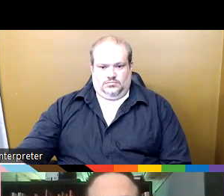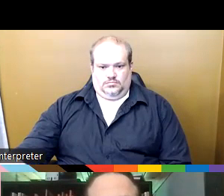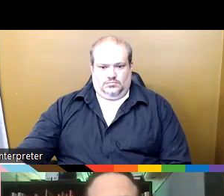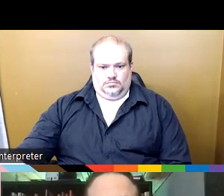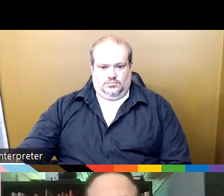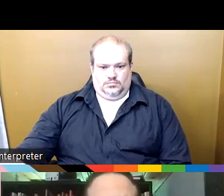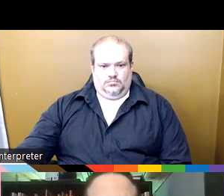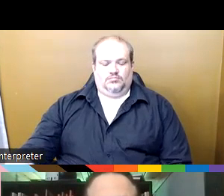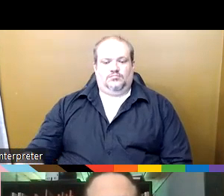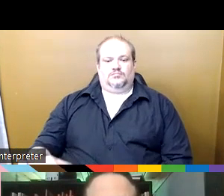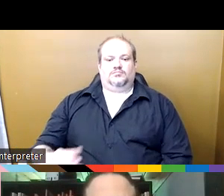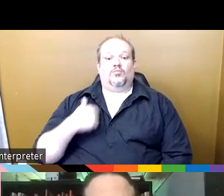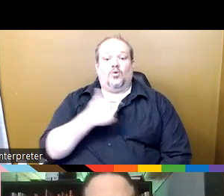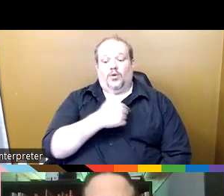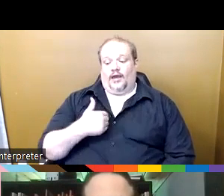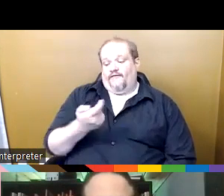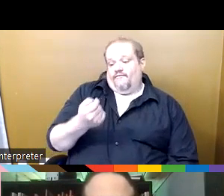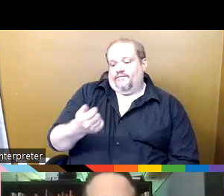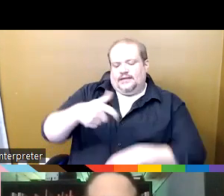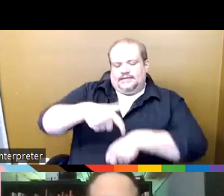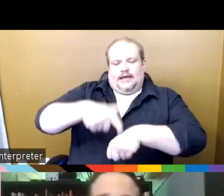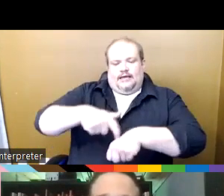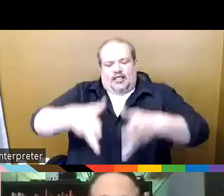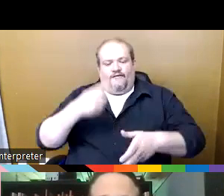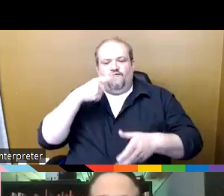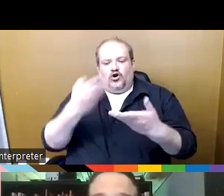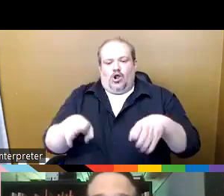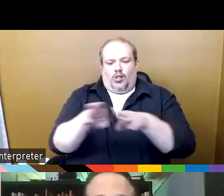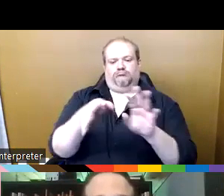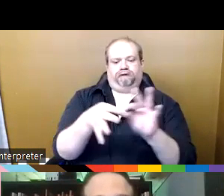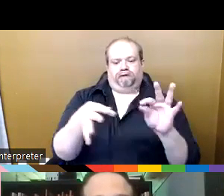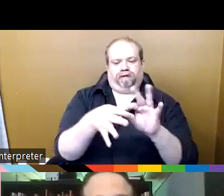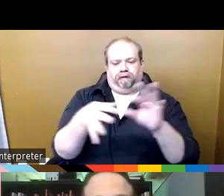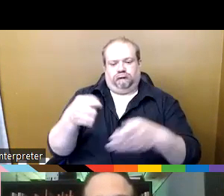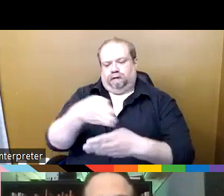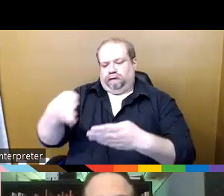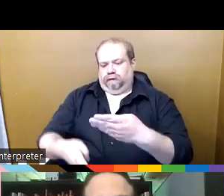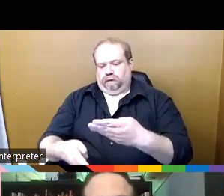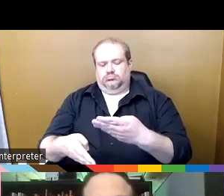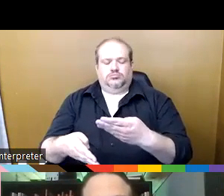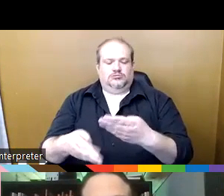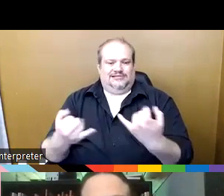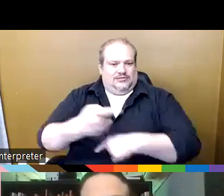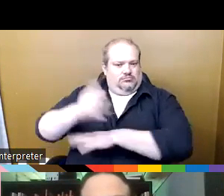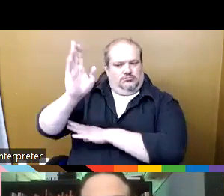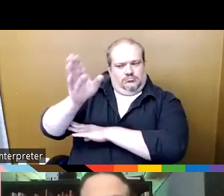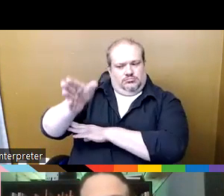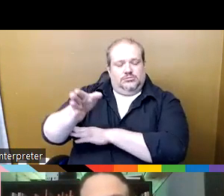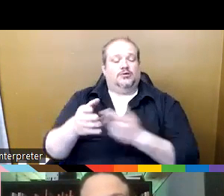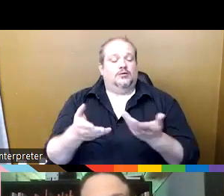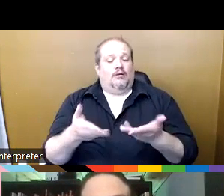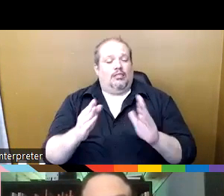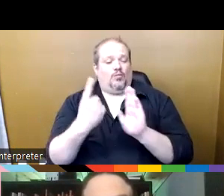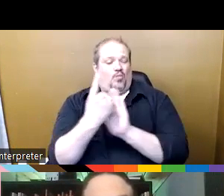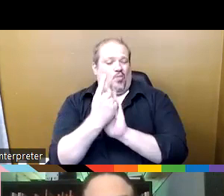time to do our closing remarks and closing out, but I wanted to just give everyone a moment